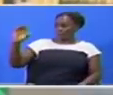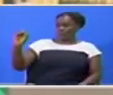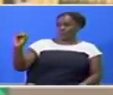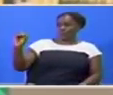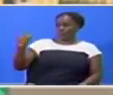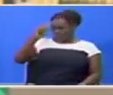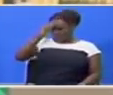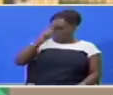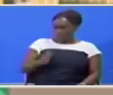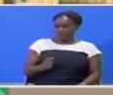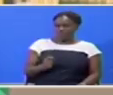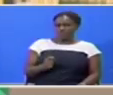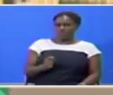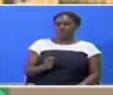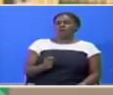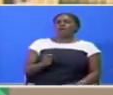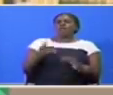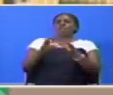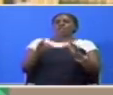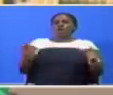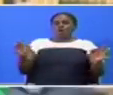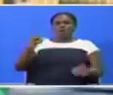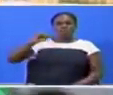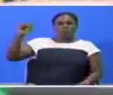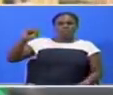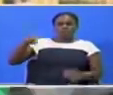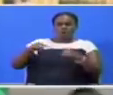the judiciary will no doubt remain longer on the political